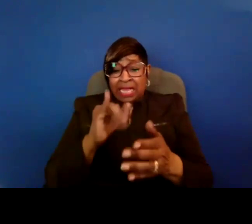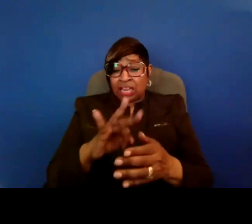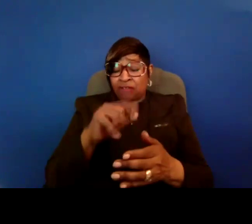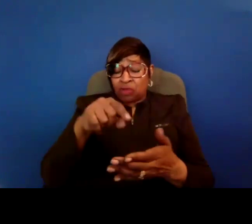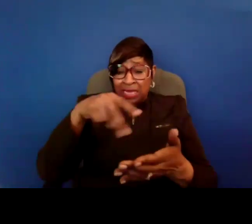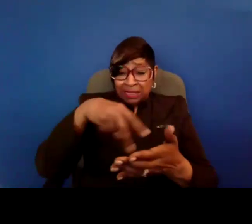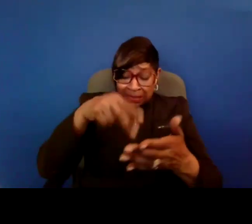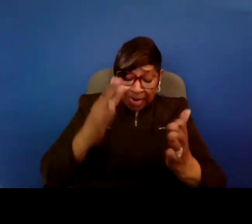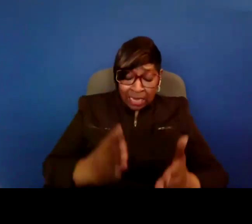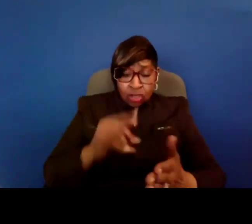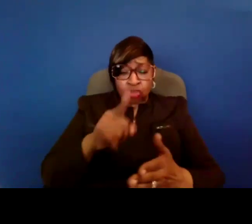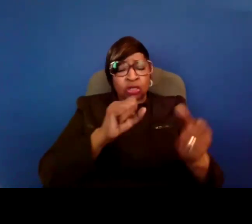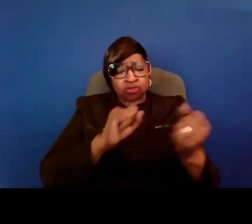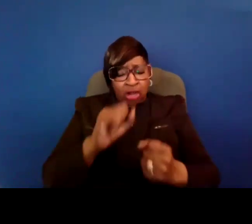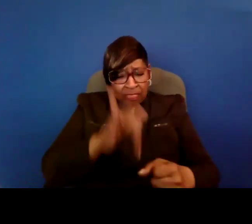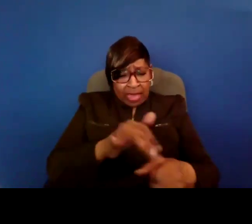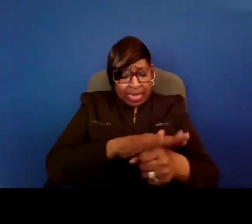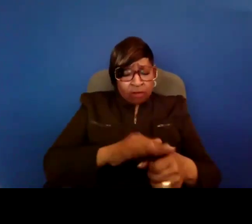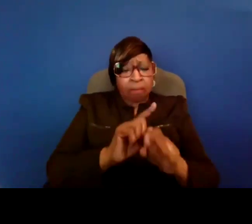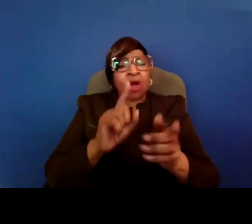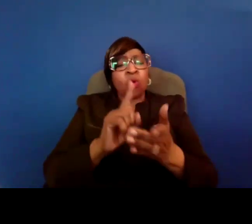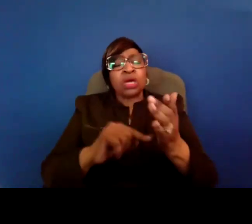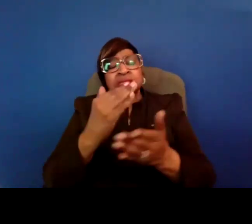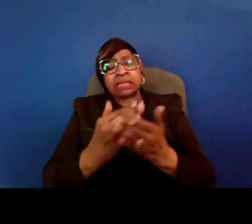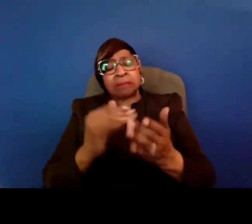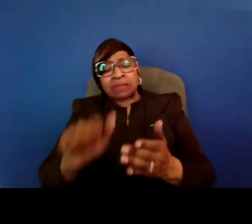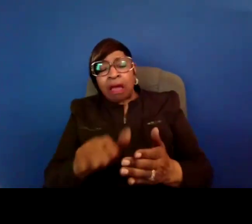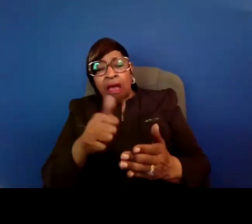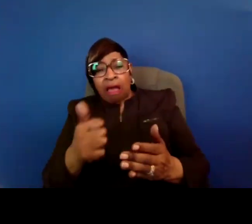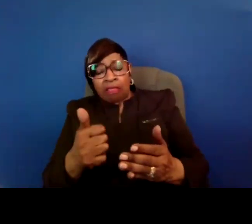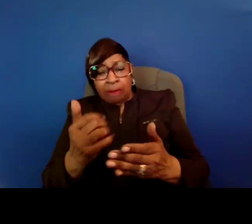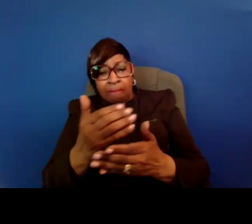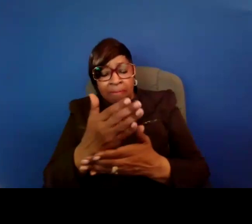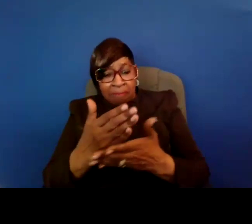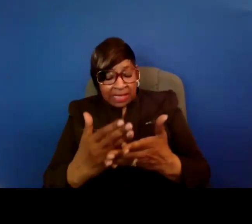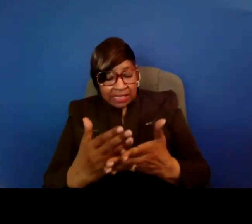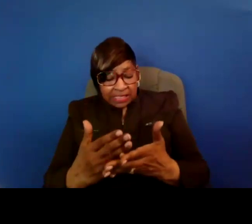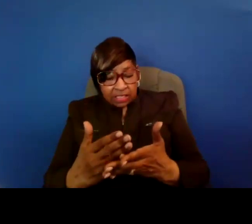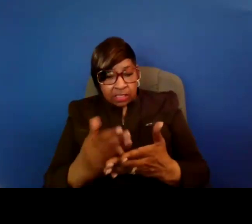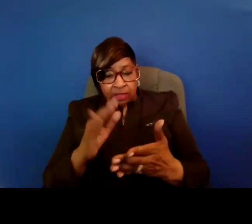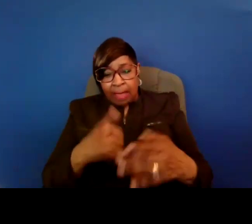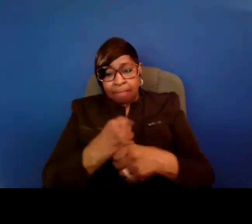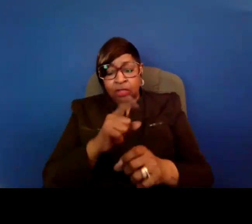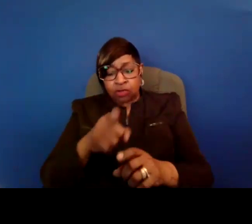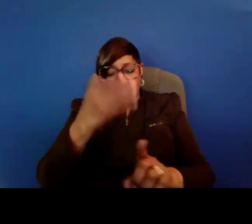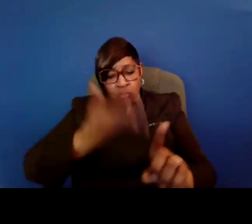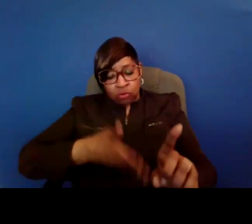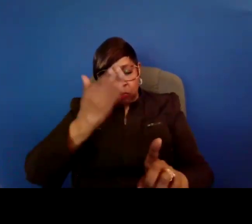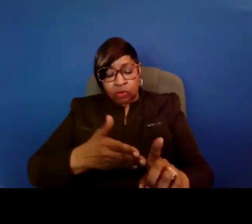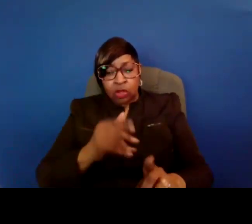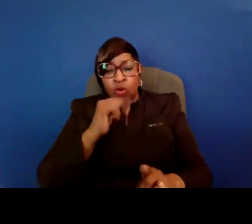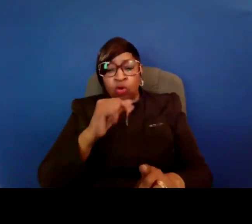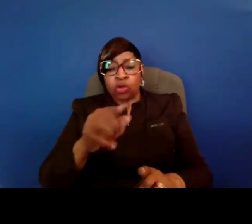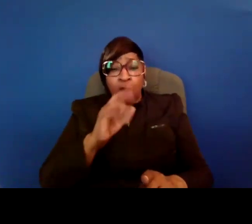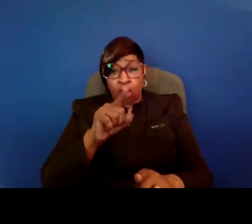in that area. But what are some of the other pieces that make you who you are? Are you a